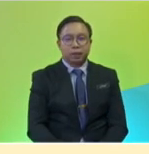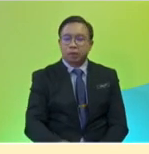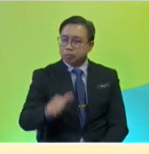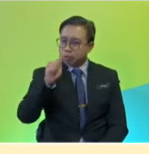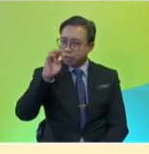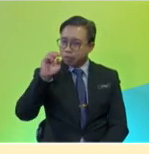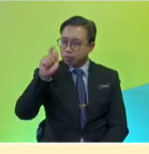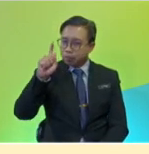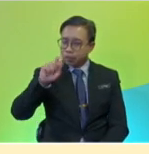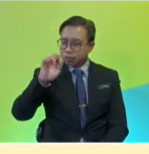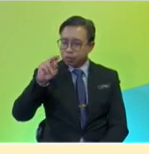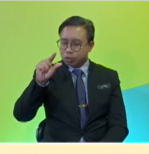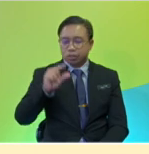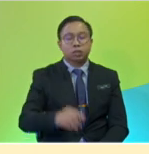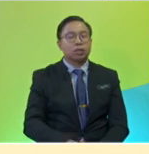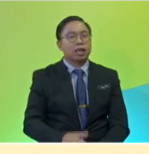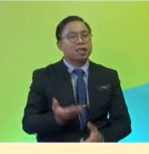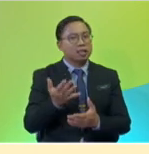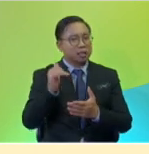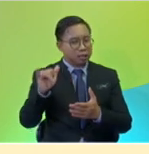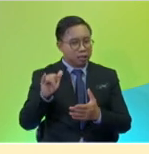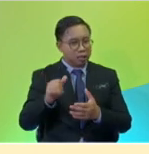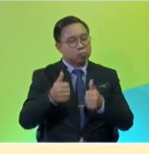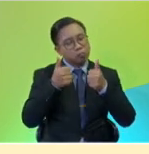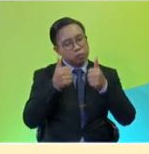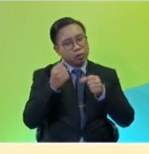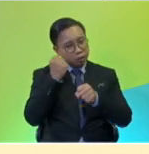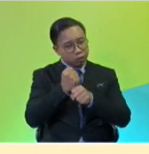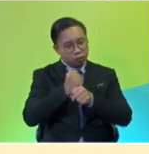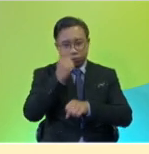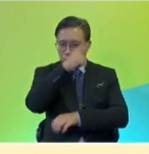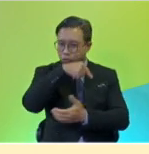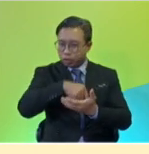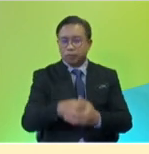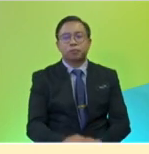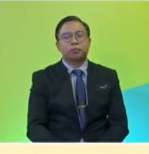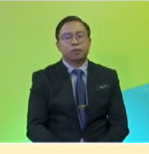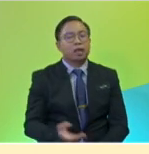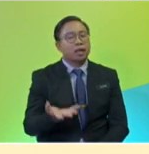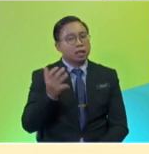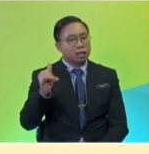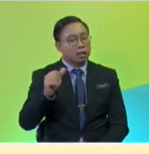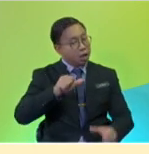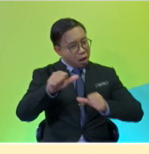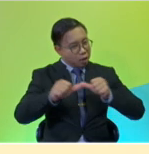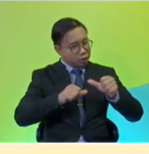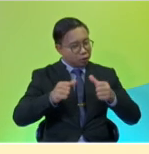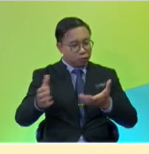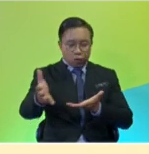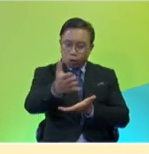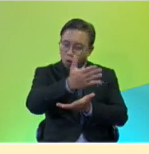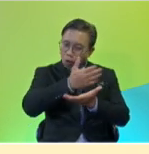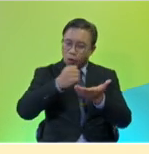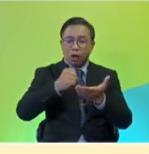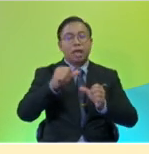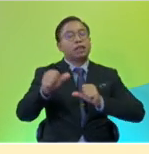Amazingly, Sean, they did great job today. Yes. They participate actively in all the activities. And